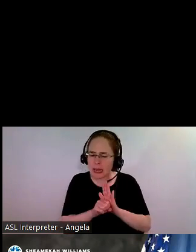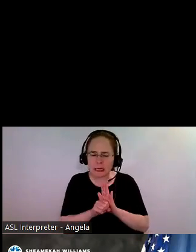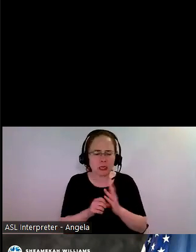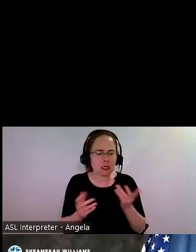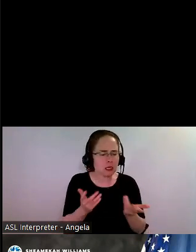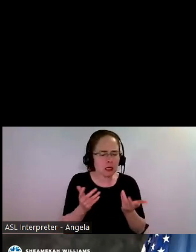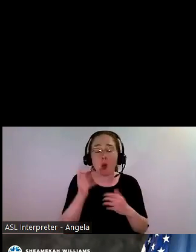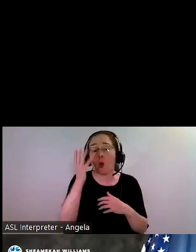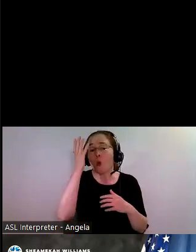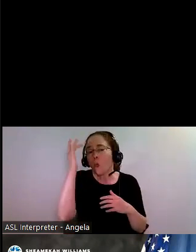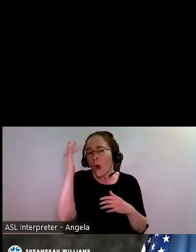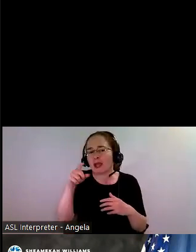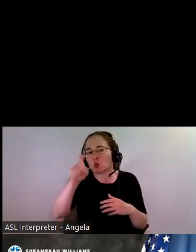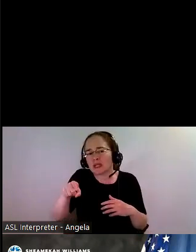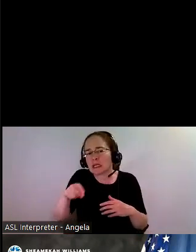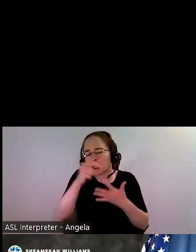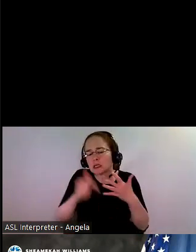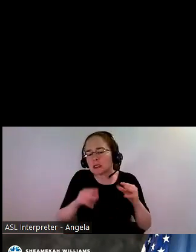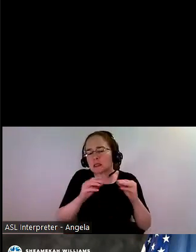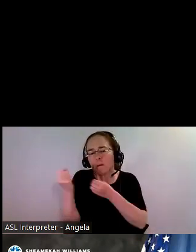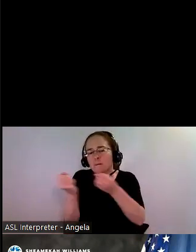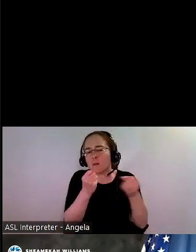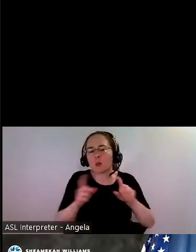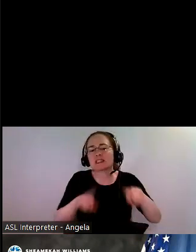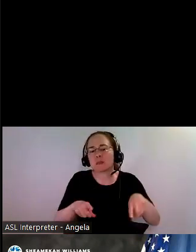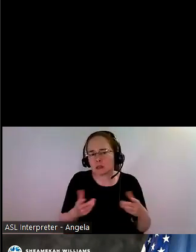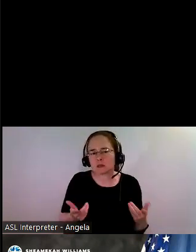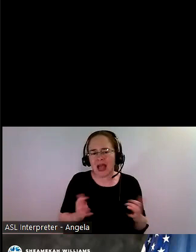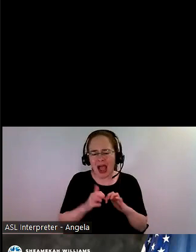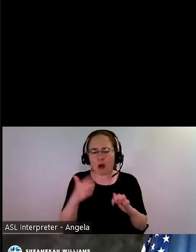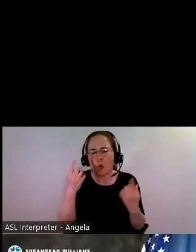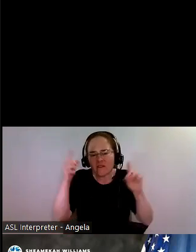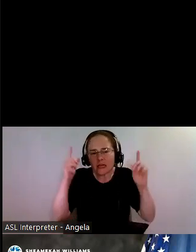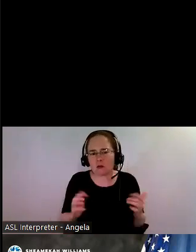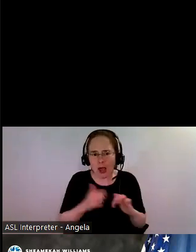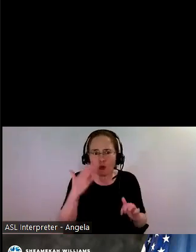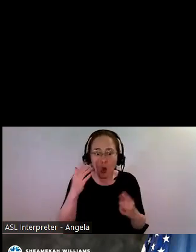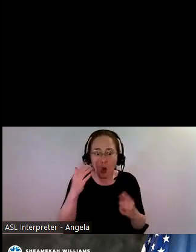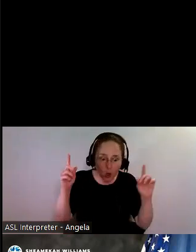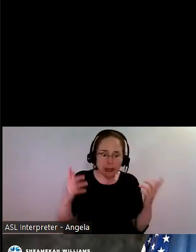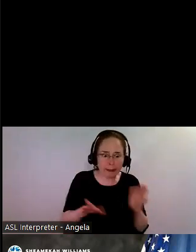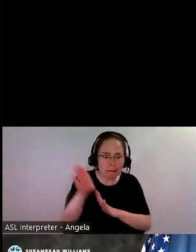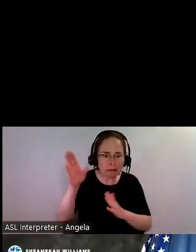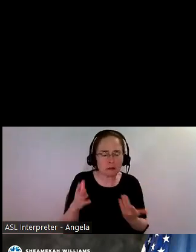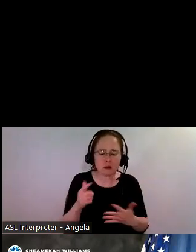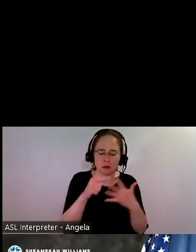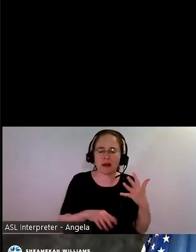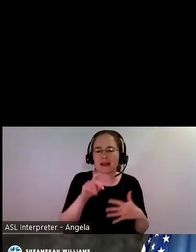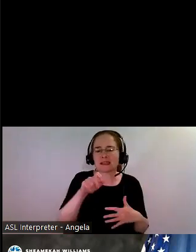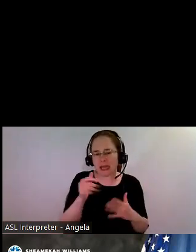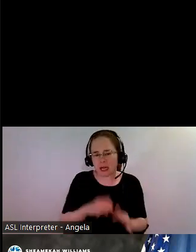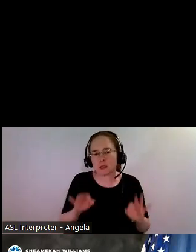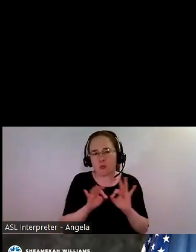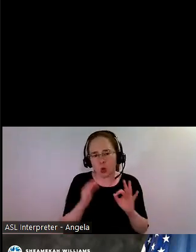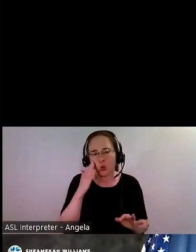population? Why do you need these types of mobile response effort? How do you know it's effective? How do you know it's working? And those things are going to be important. Next